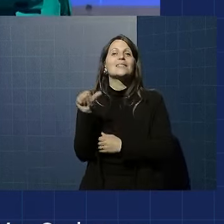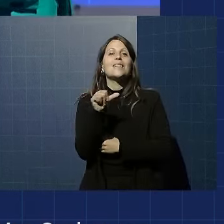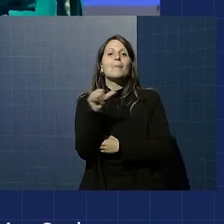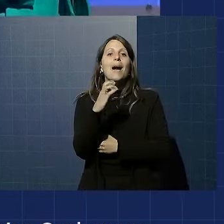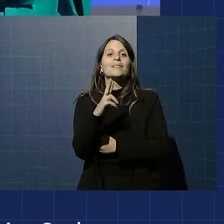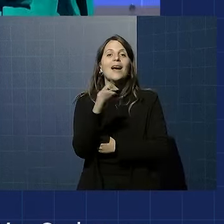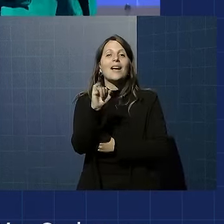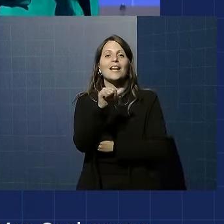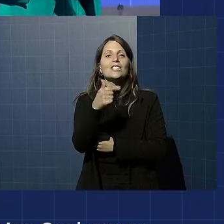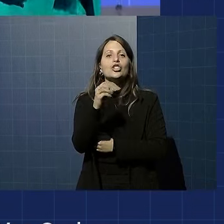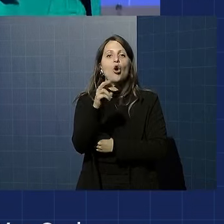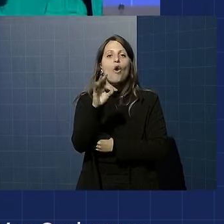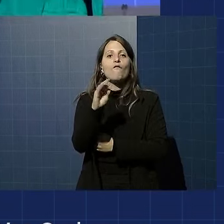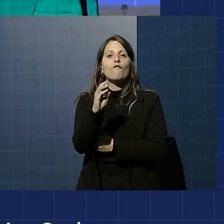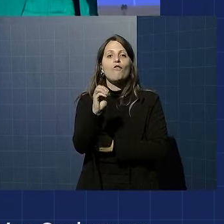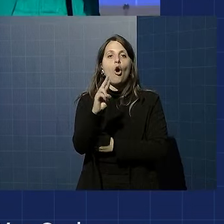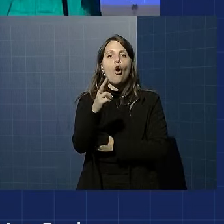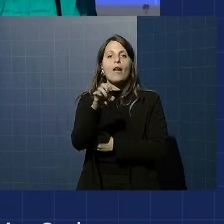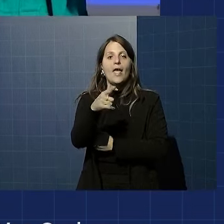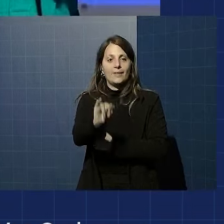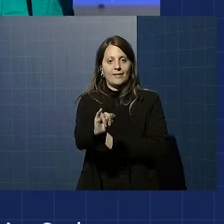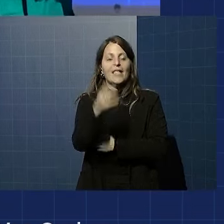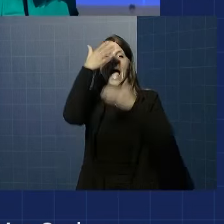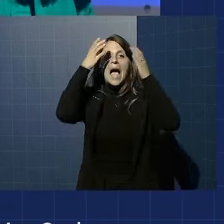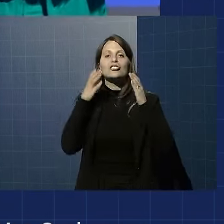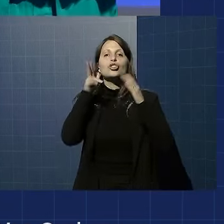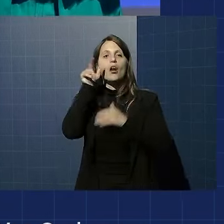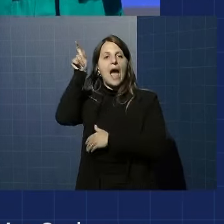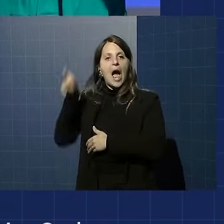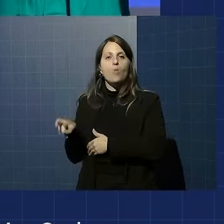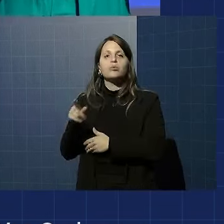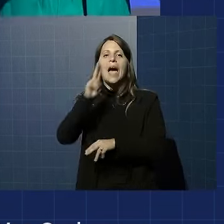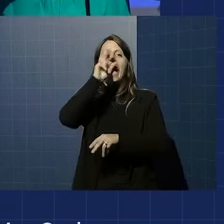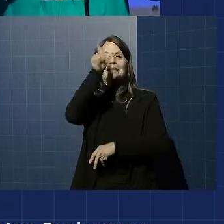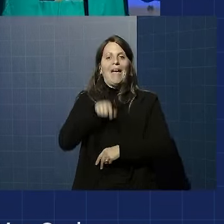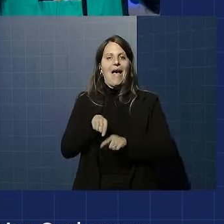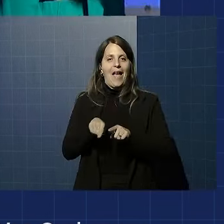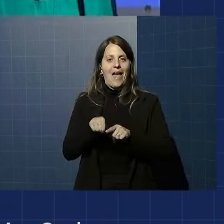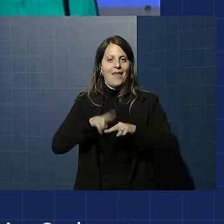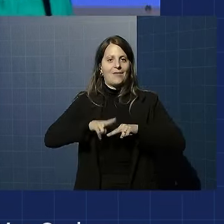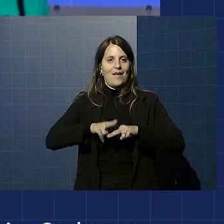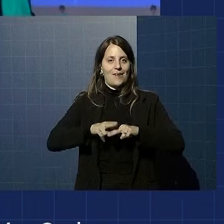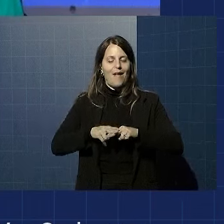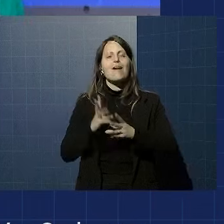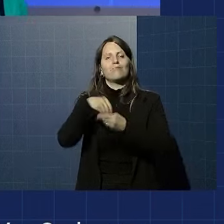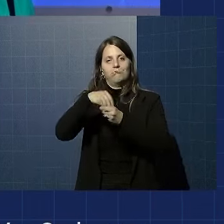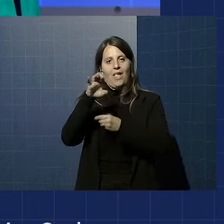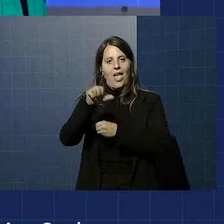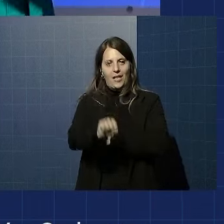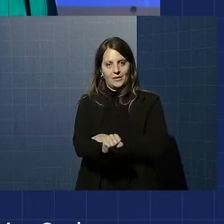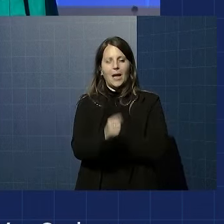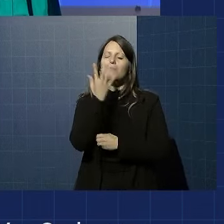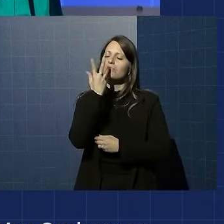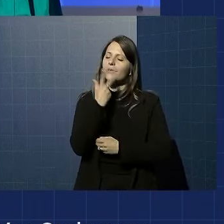was during her mission. I always like these images very much because they show, even being in space, that humans like to be very